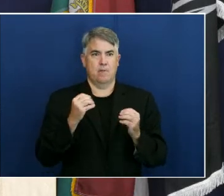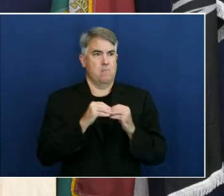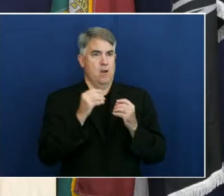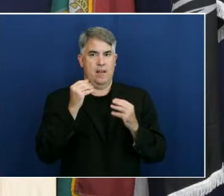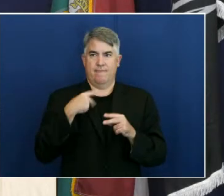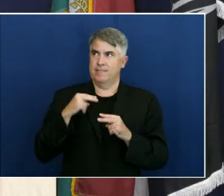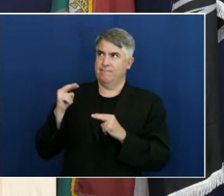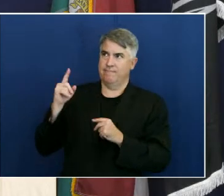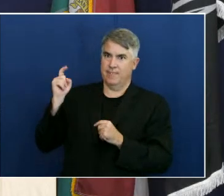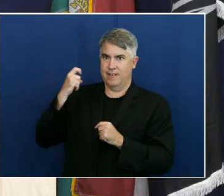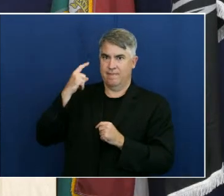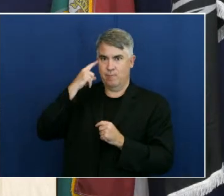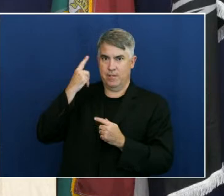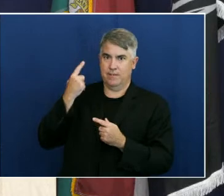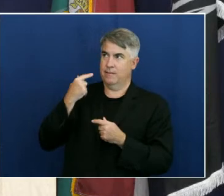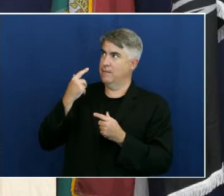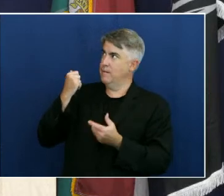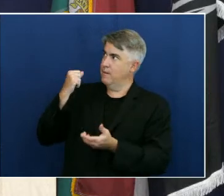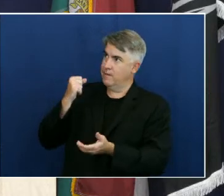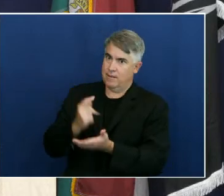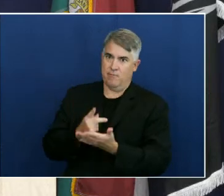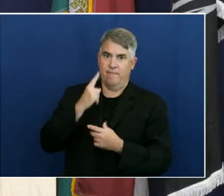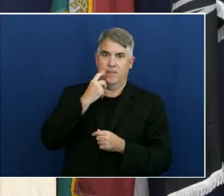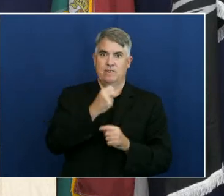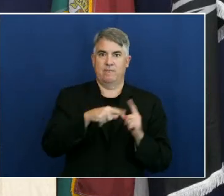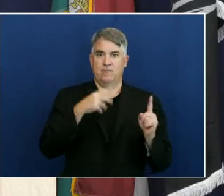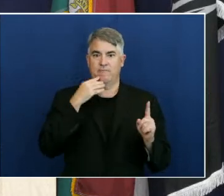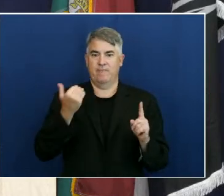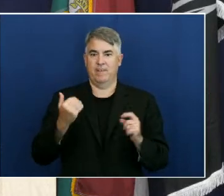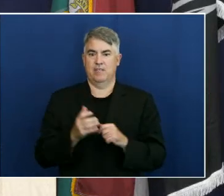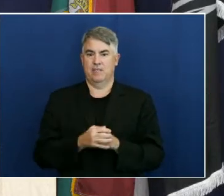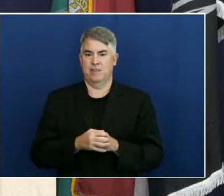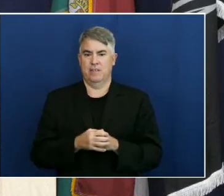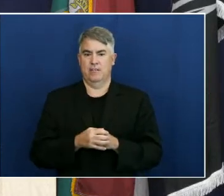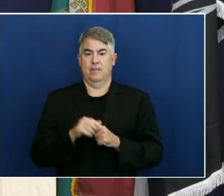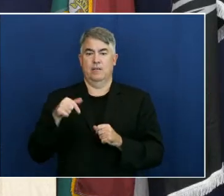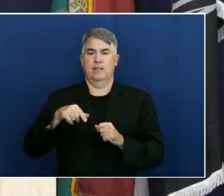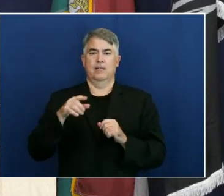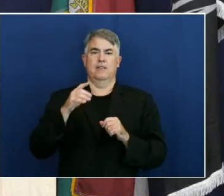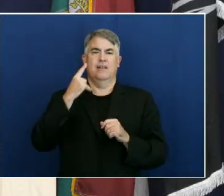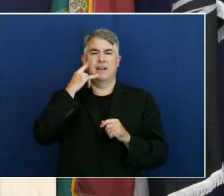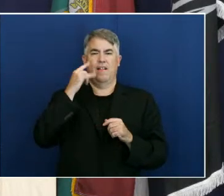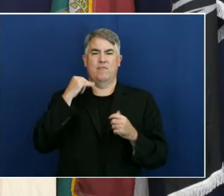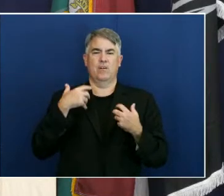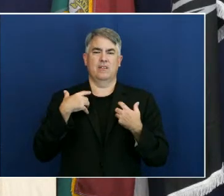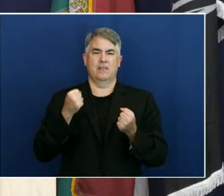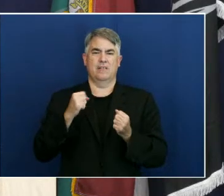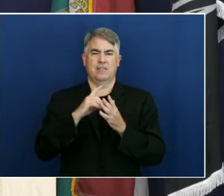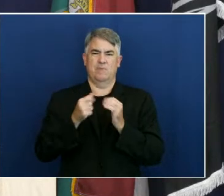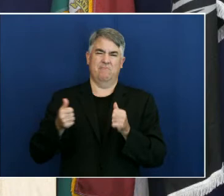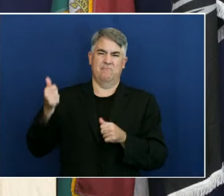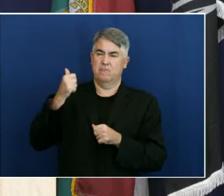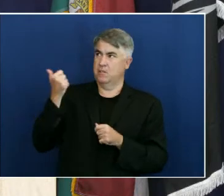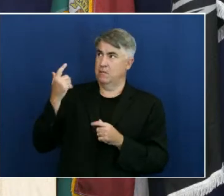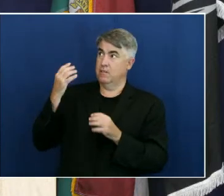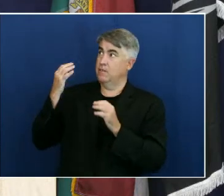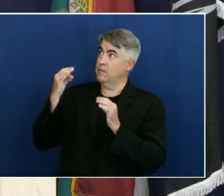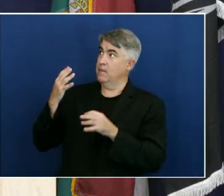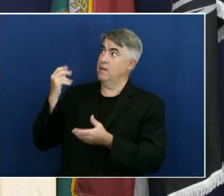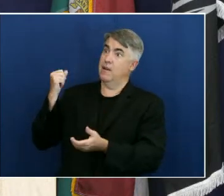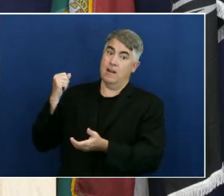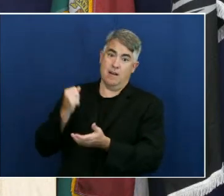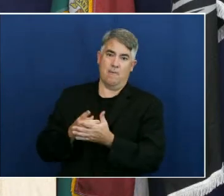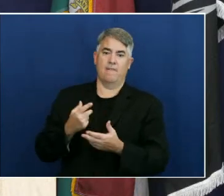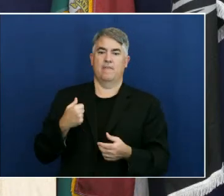tonight, which includes California Department of Public Health as a part of that group. But we are optimistically looking to the high probability that will happen